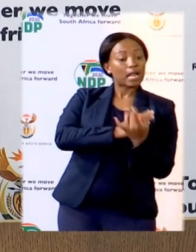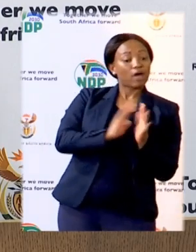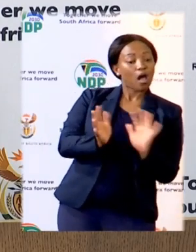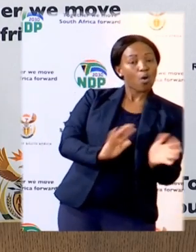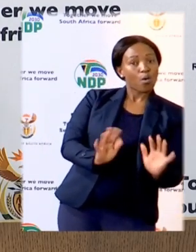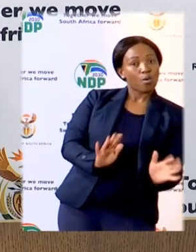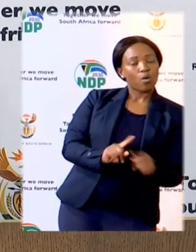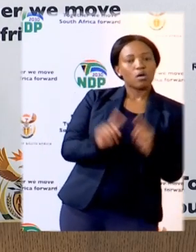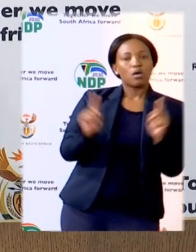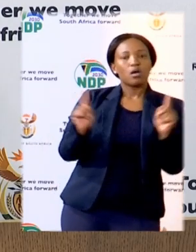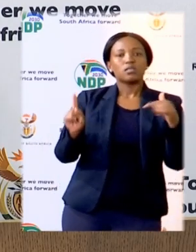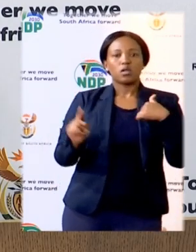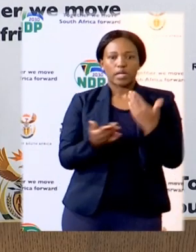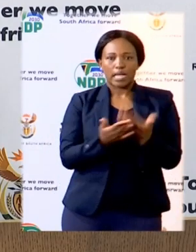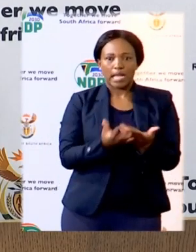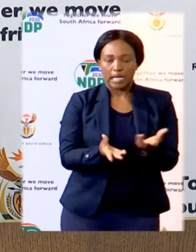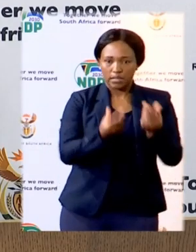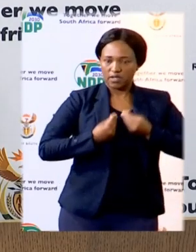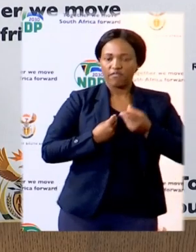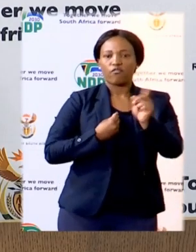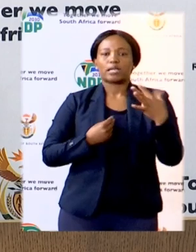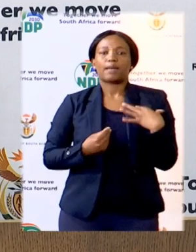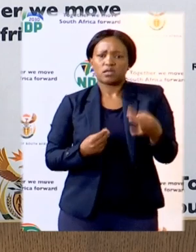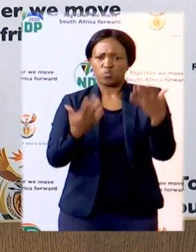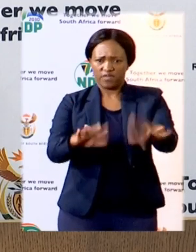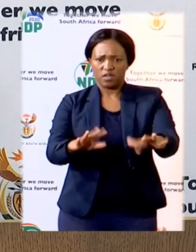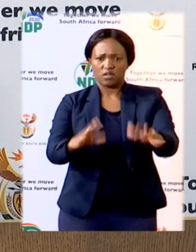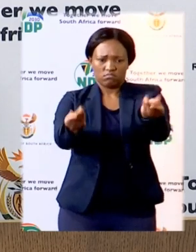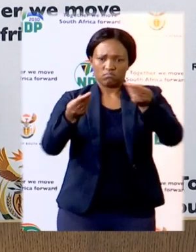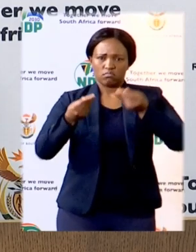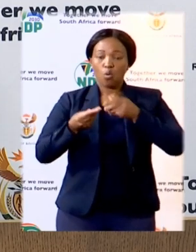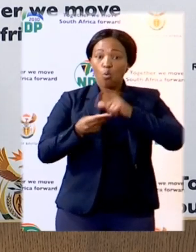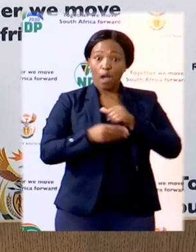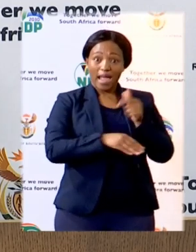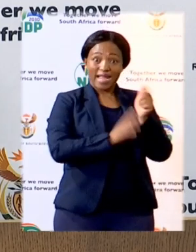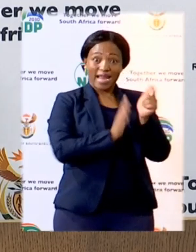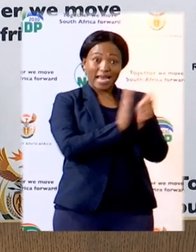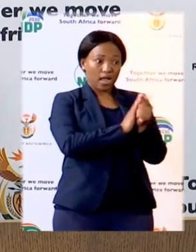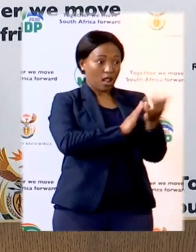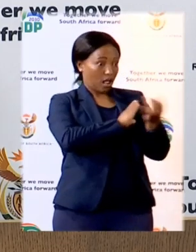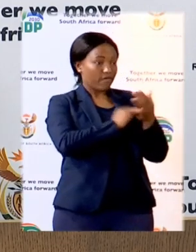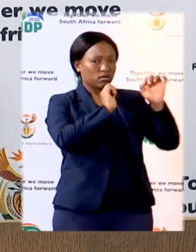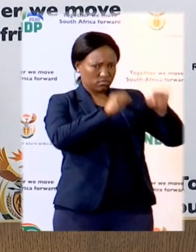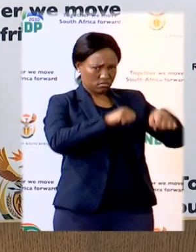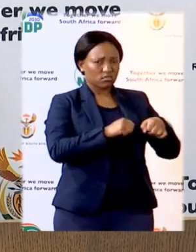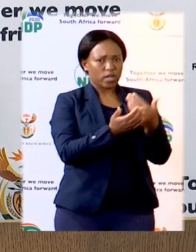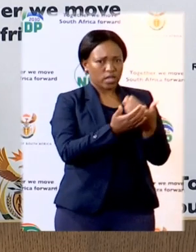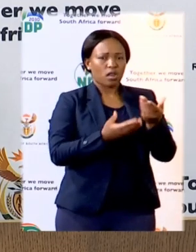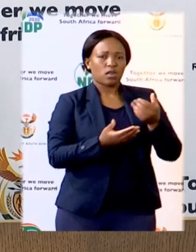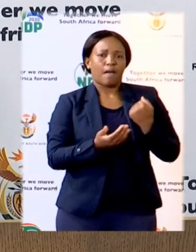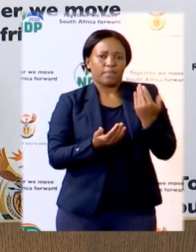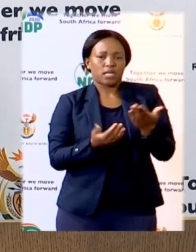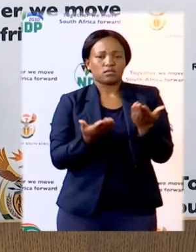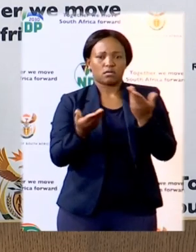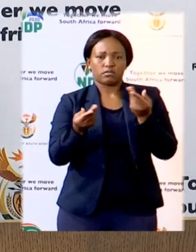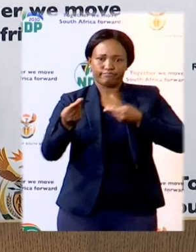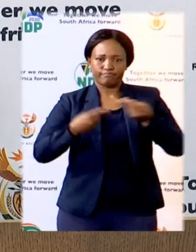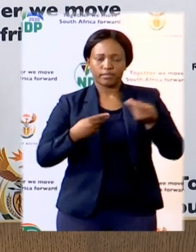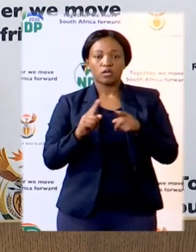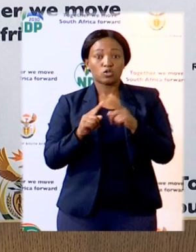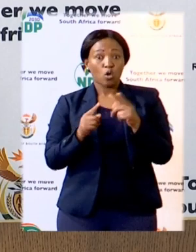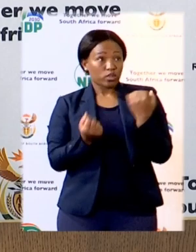that if we can continue to receive the applications we did, and we agreed that we'll not disperse the funds. Once we have the outcome, we were promised